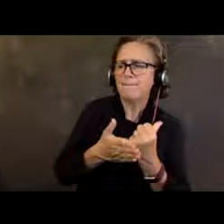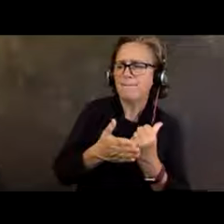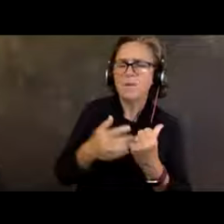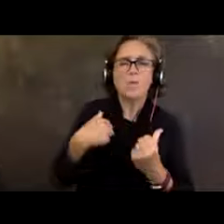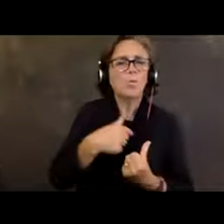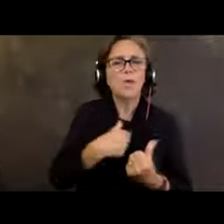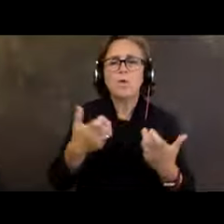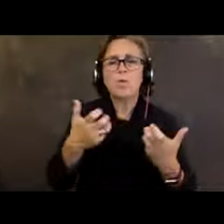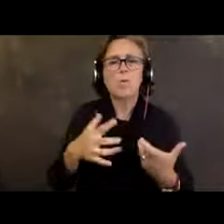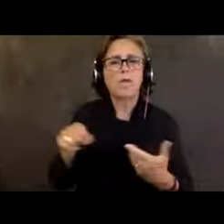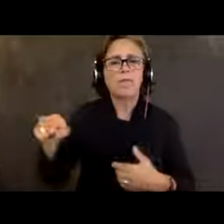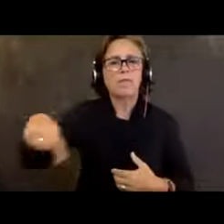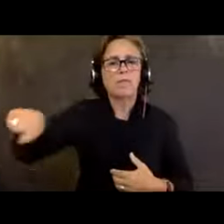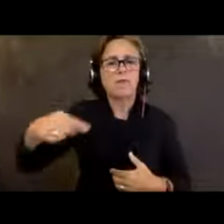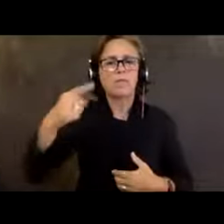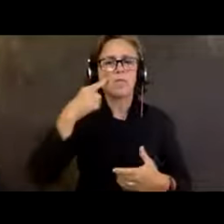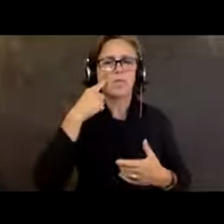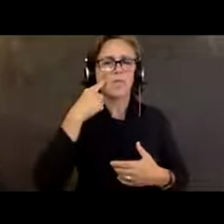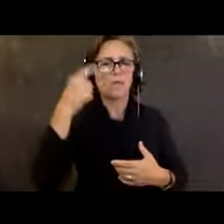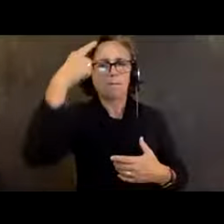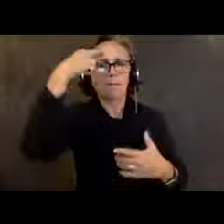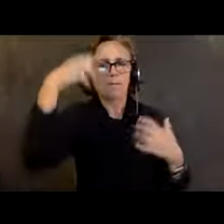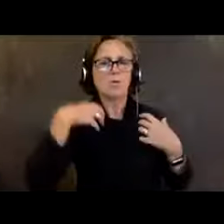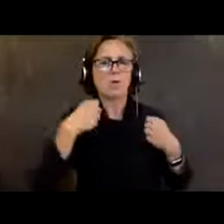health. What's going on in the news,